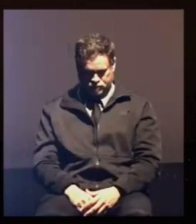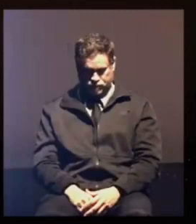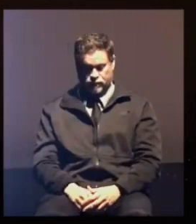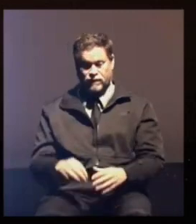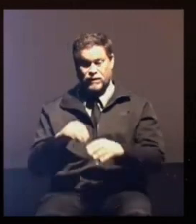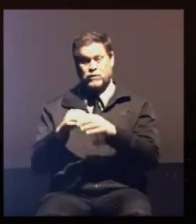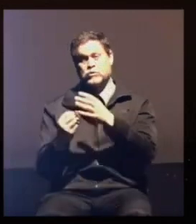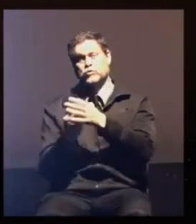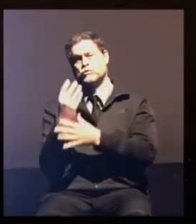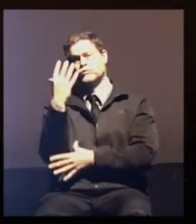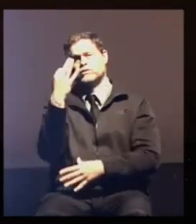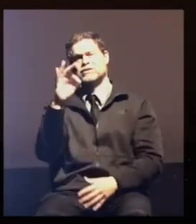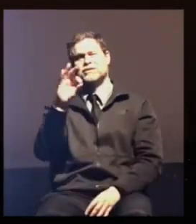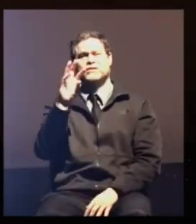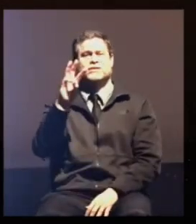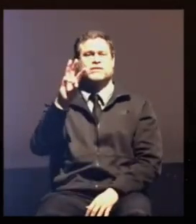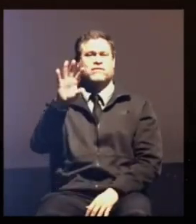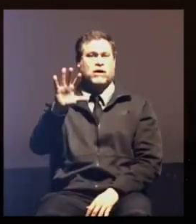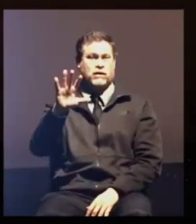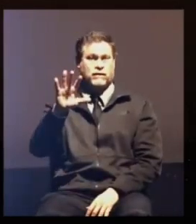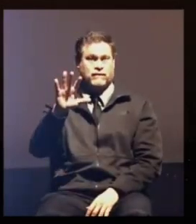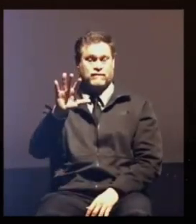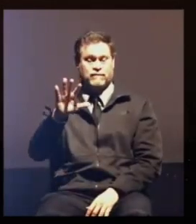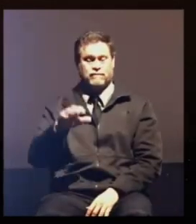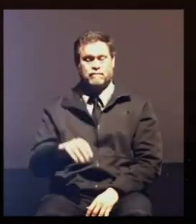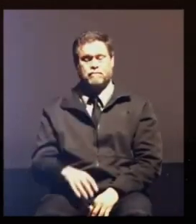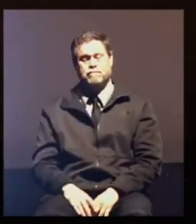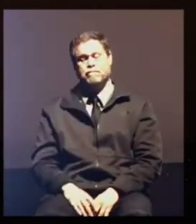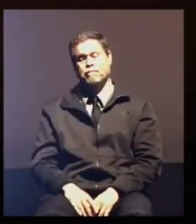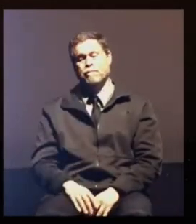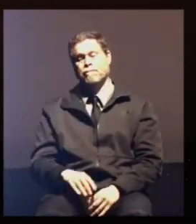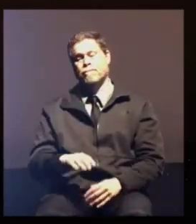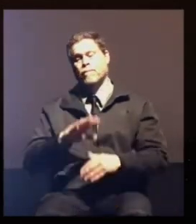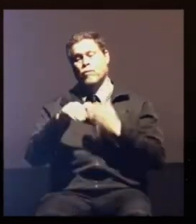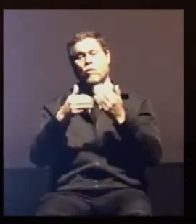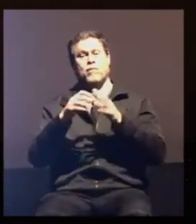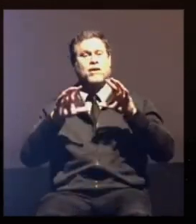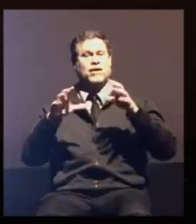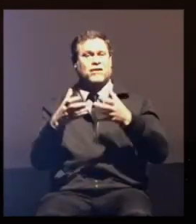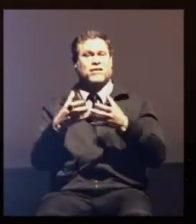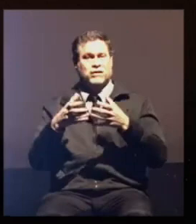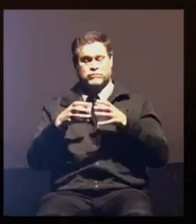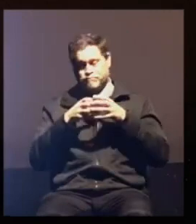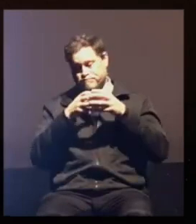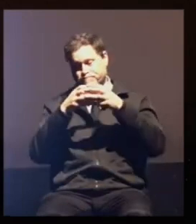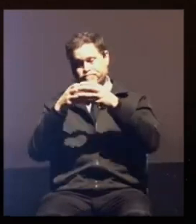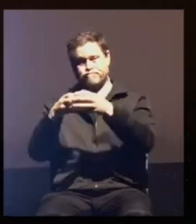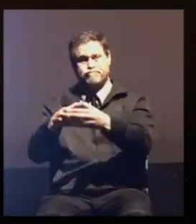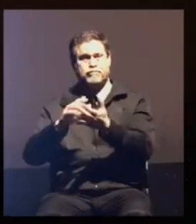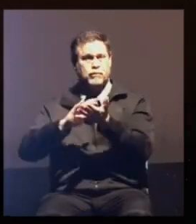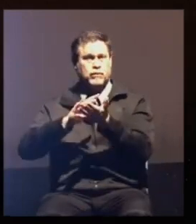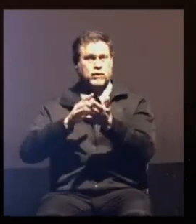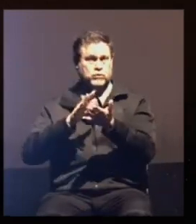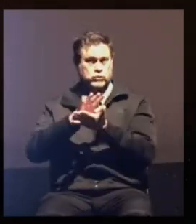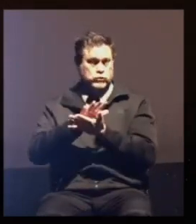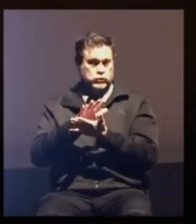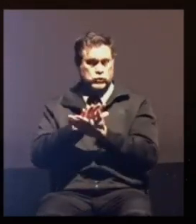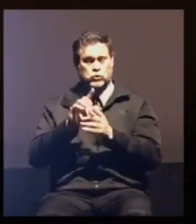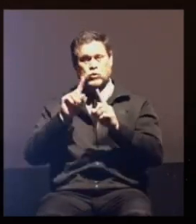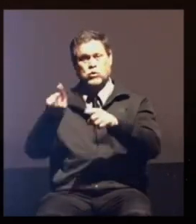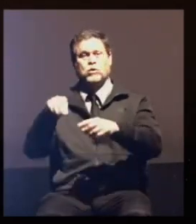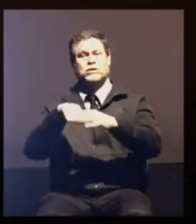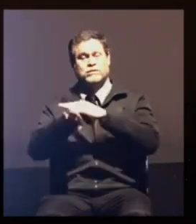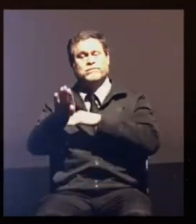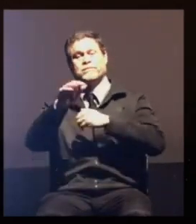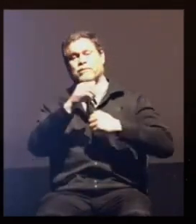In the spring of 1965, all my classmates in medical school, we learned that we were all going in the